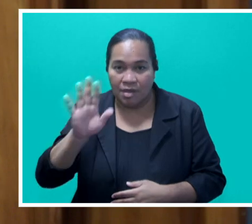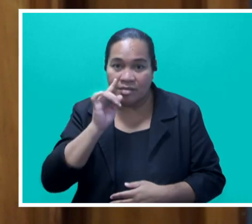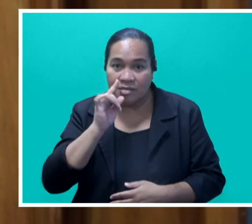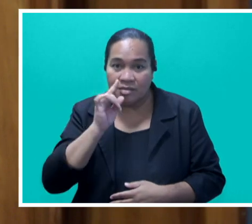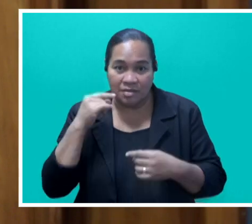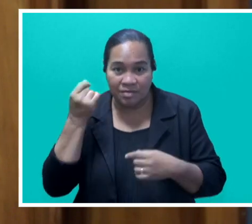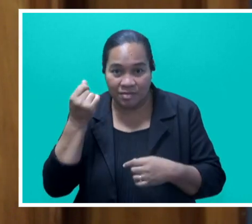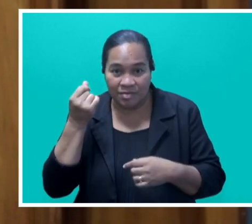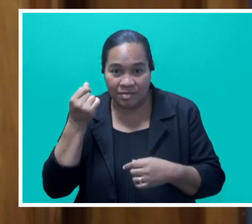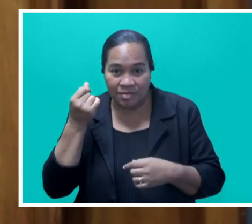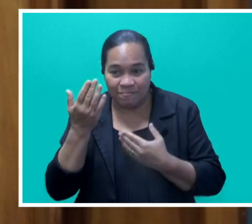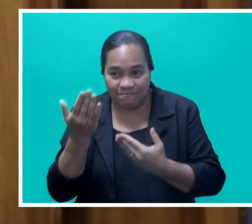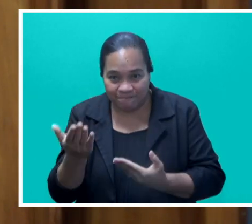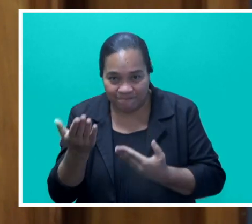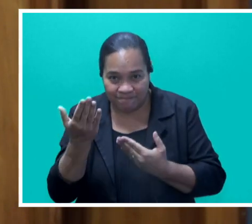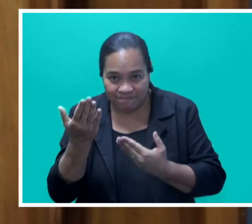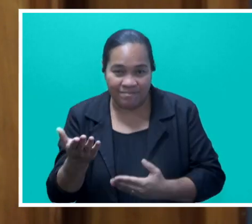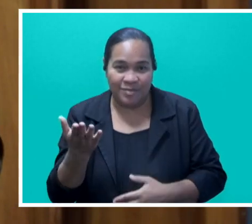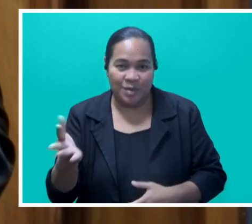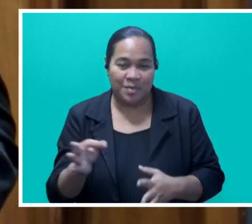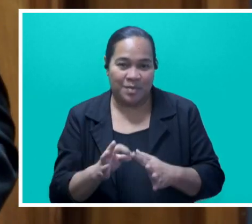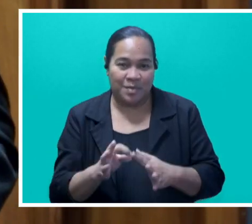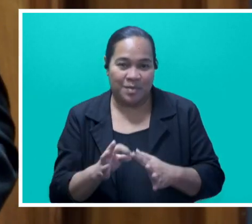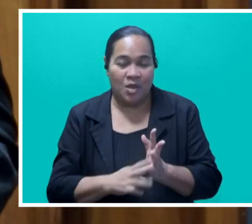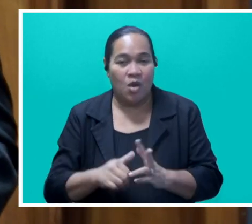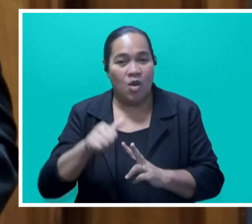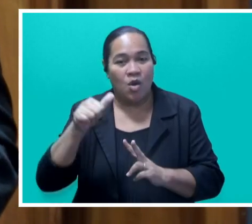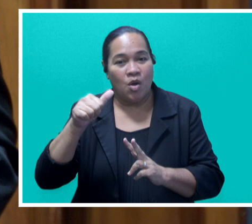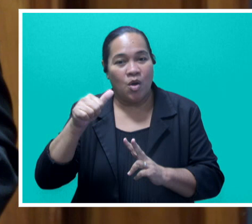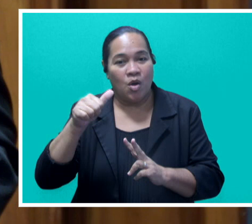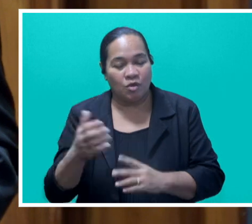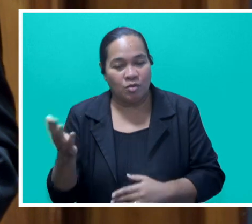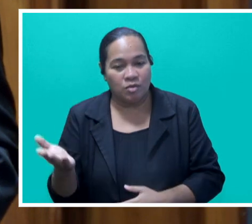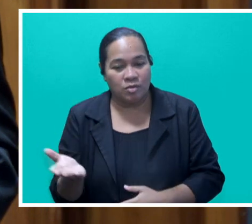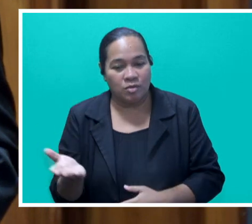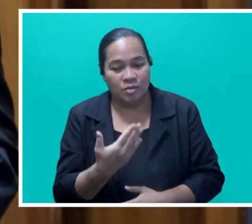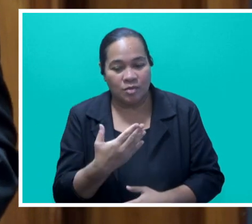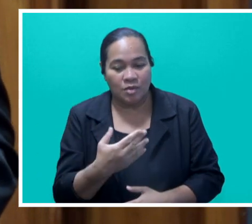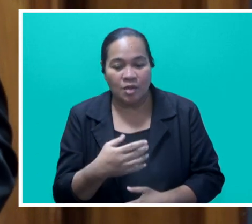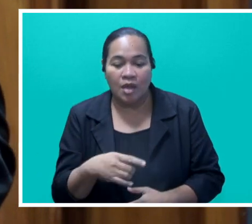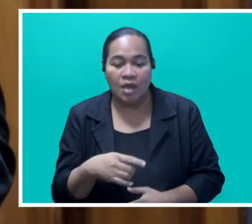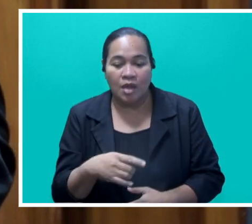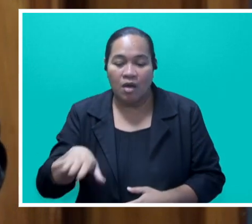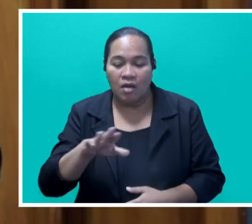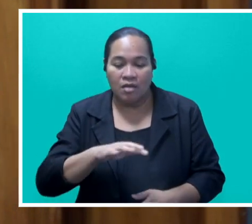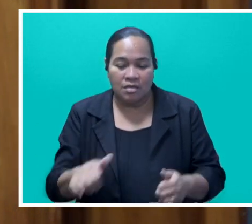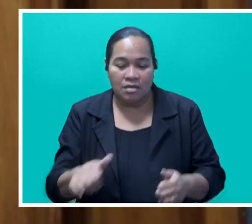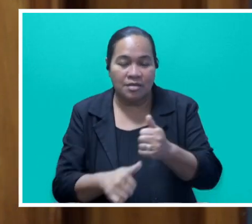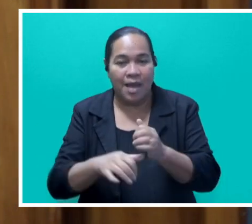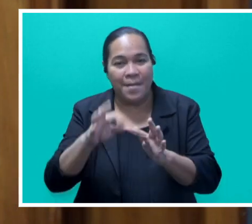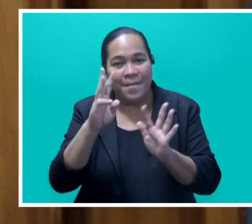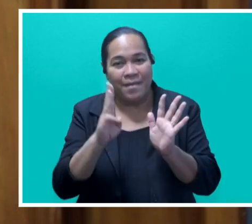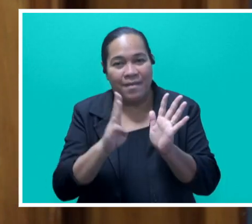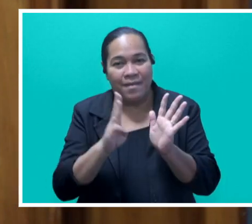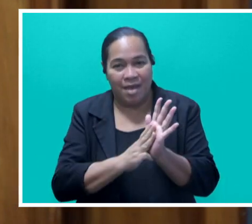City Veni Lingamamanda Rambuka. Rau tikusa kana ito kani baka buku-buku ni Prime Minister. Honorable